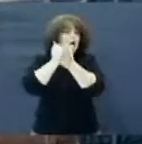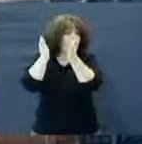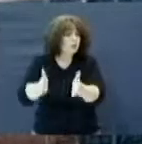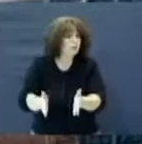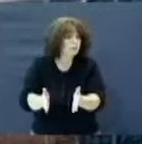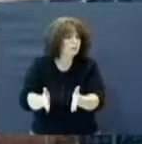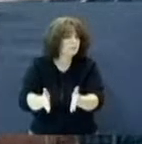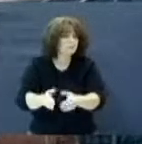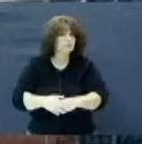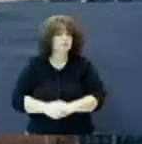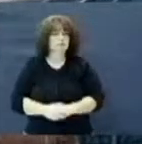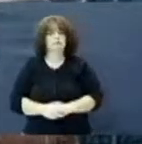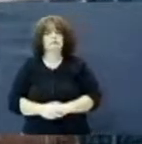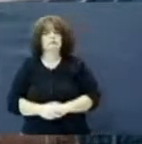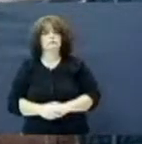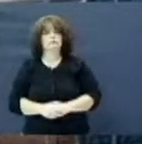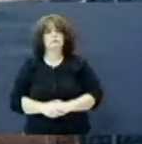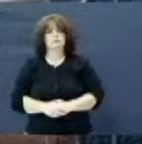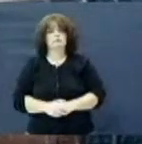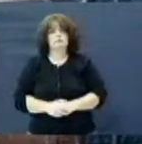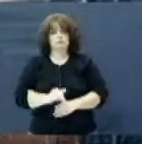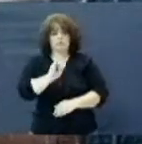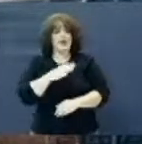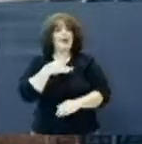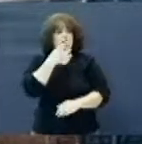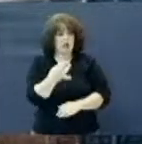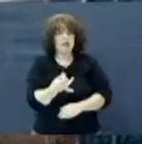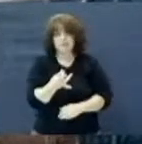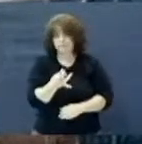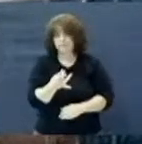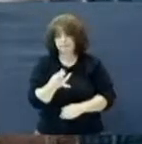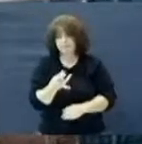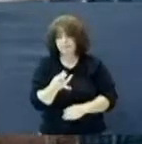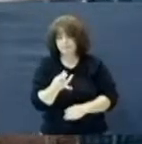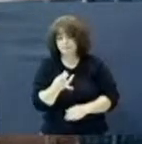Glory. Man, I like that.